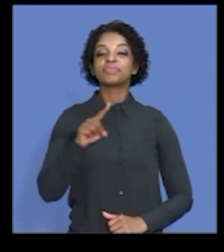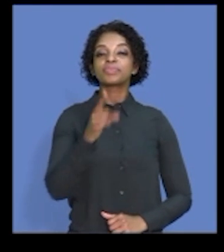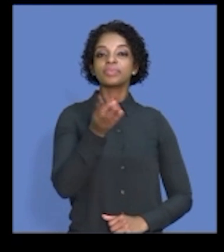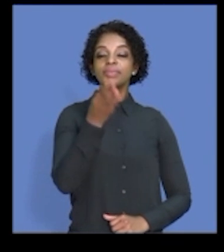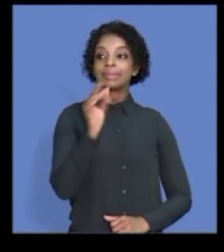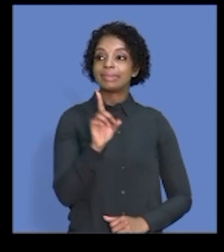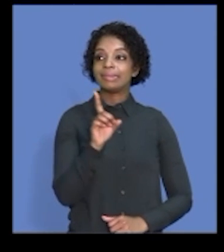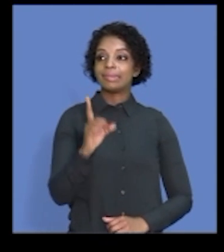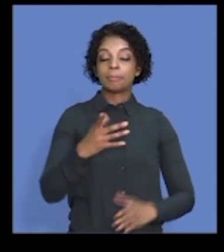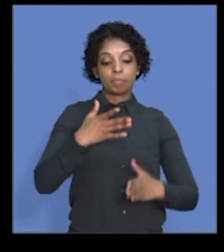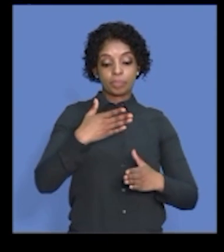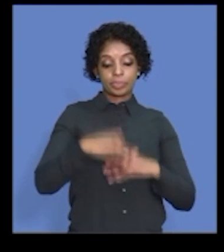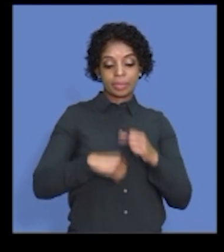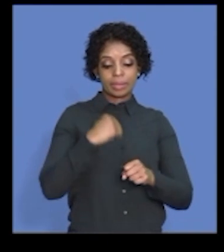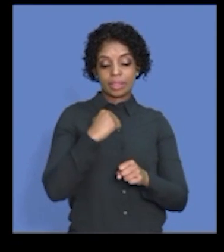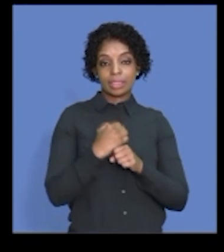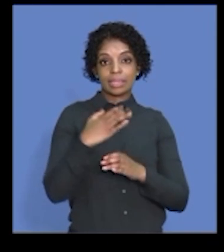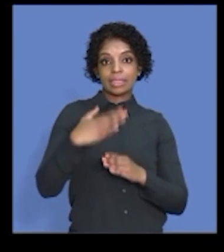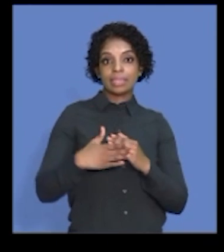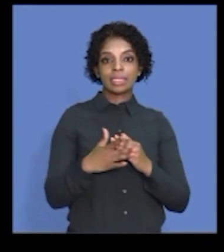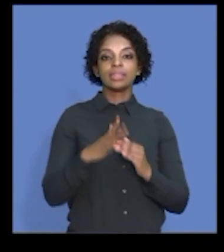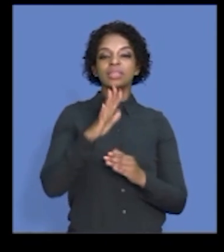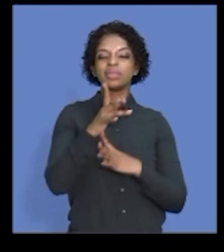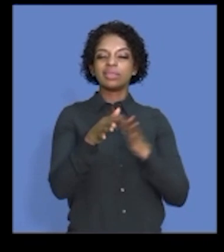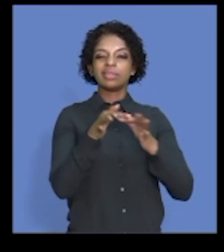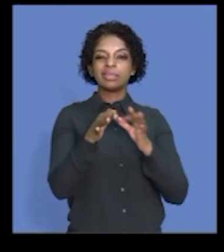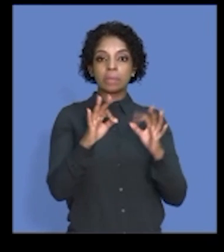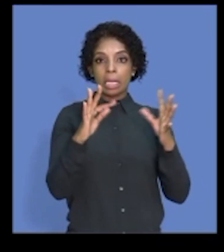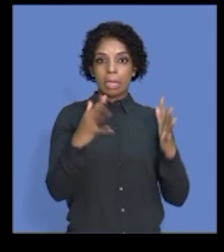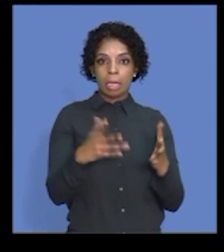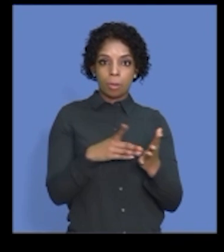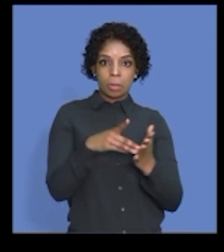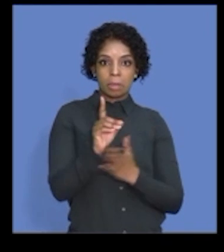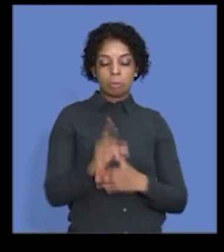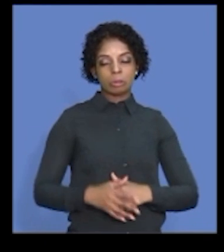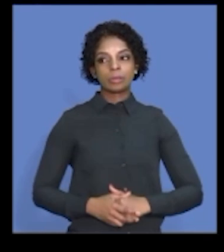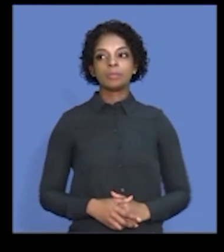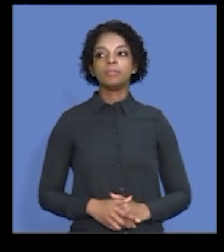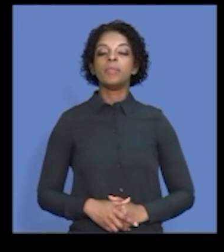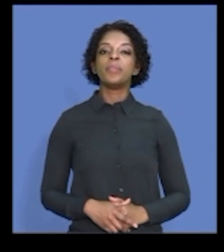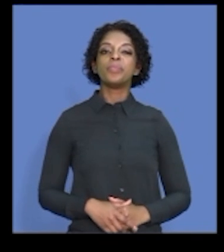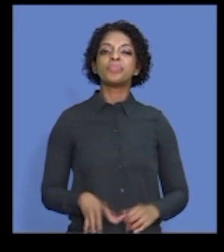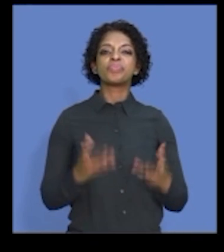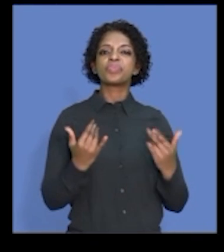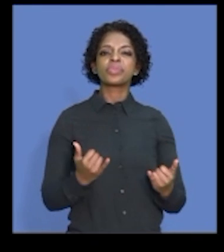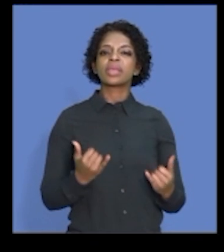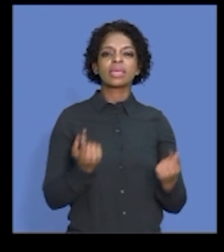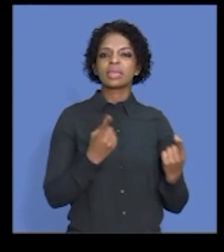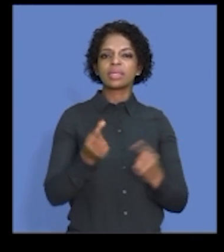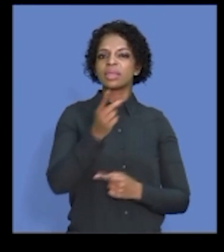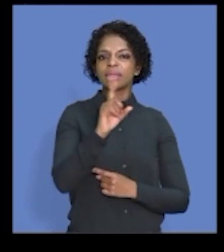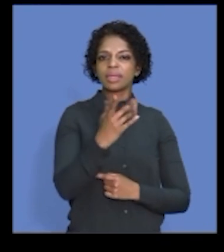We're also given a fixed deposit, which we will talk about just now. So what are we going to do now? We are